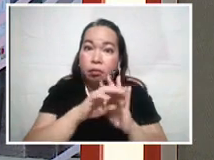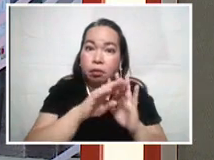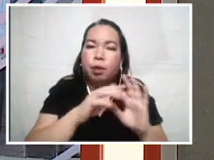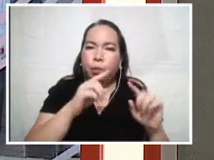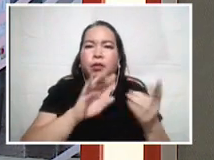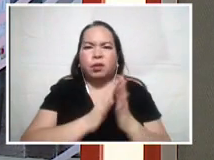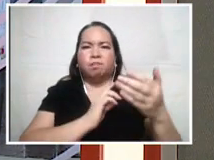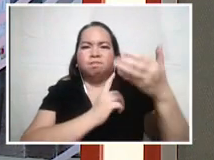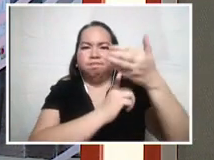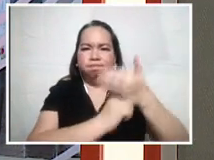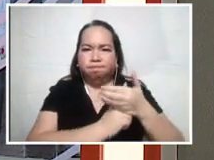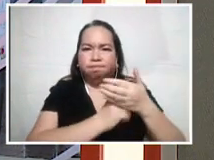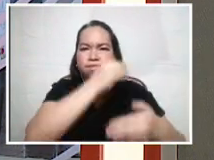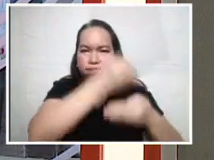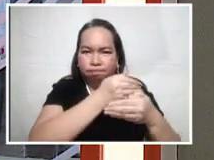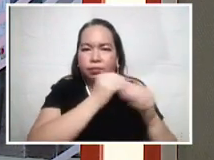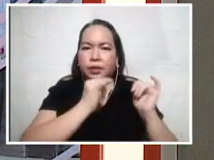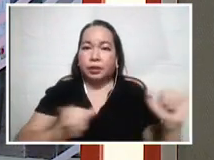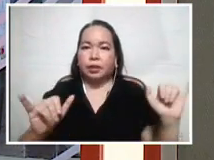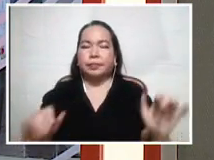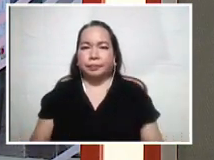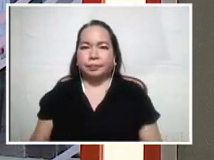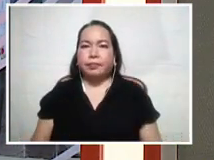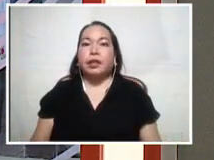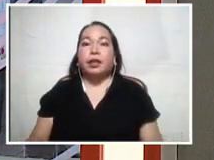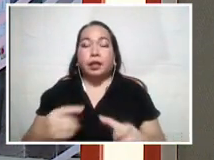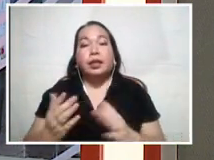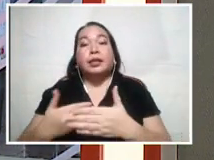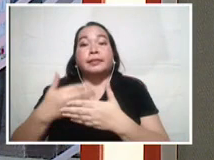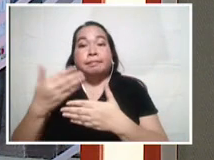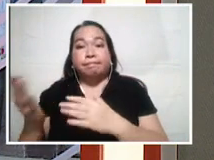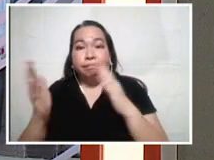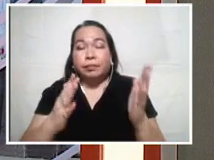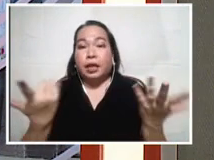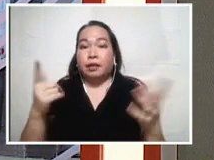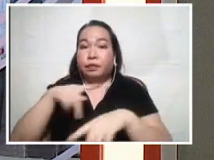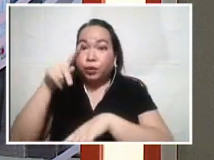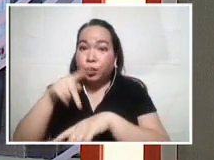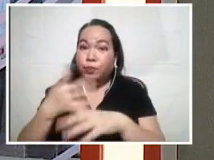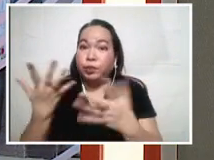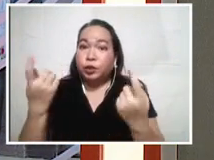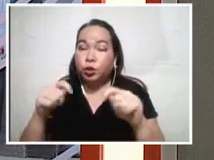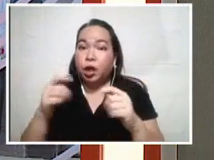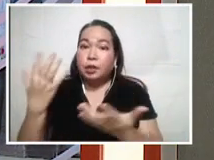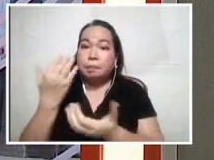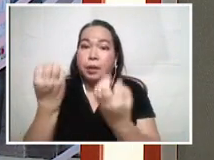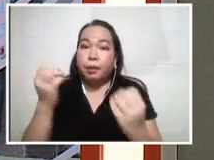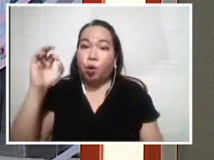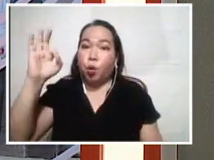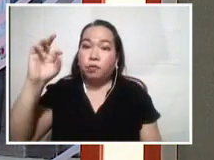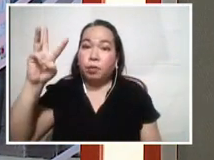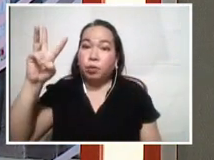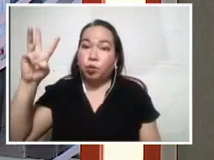Going back to our story in the Philippine government's efforts to send back overseas Filipino workers back to the provinces, we now have on the line Philippine Labor